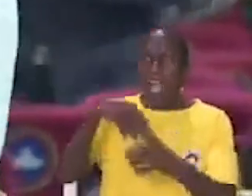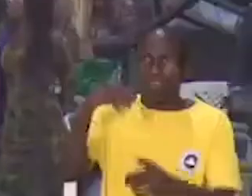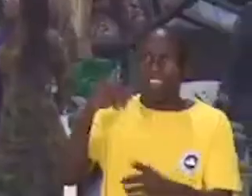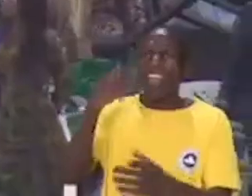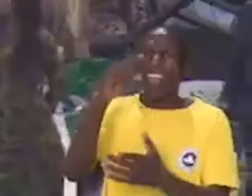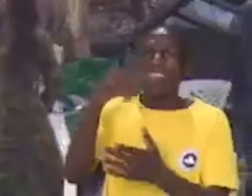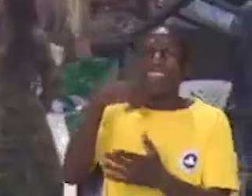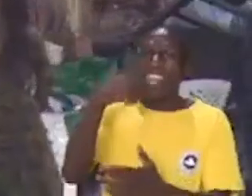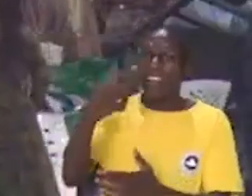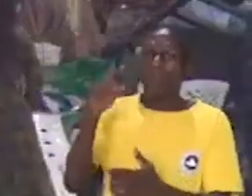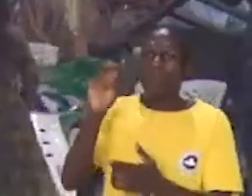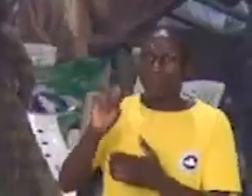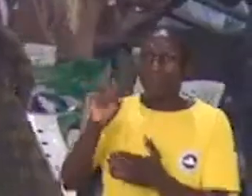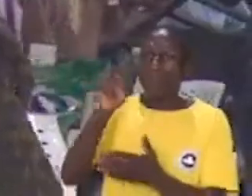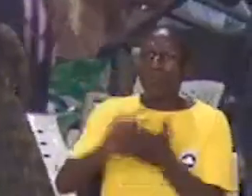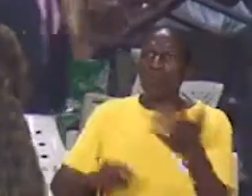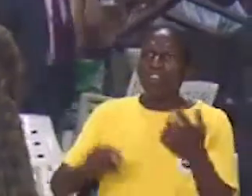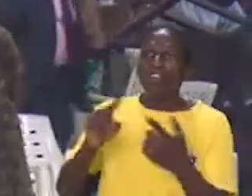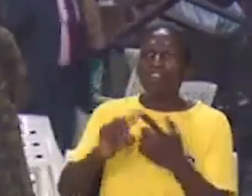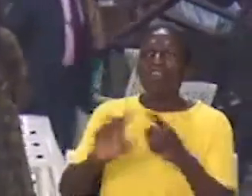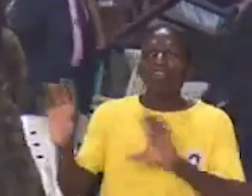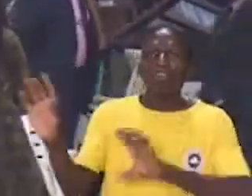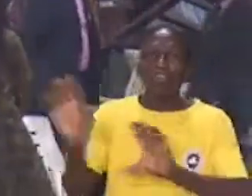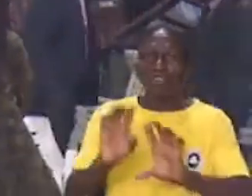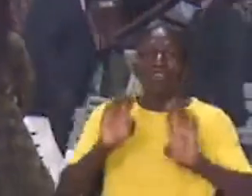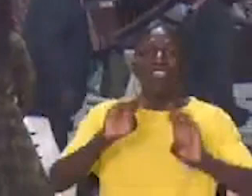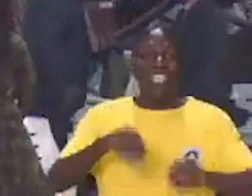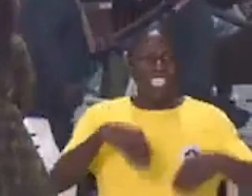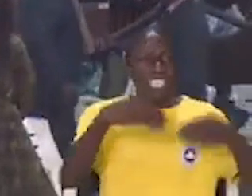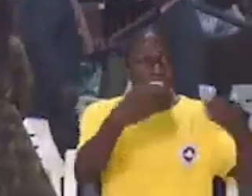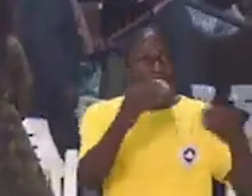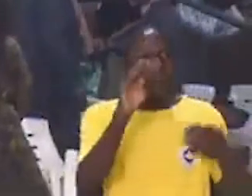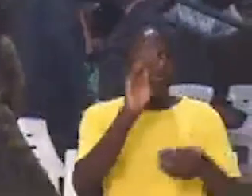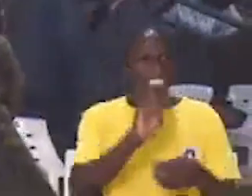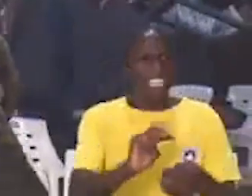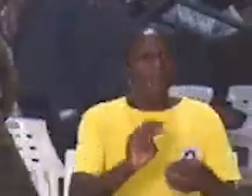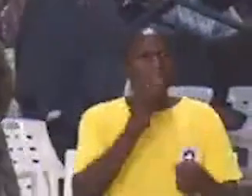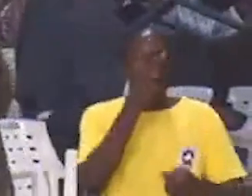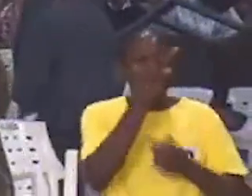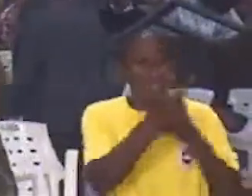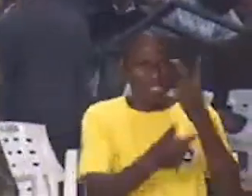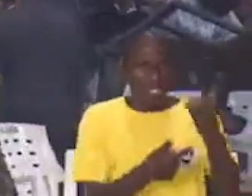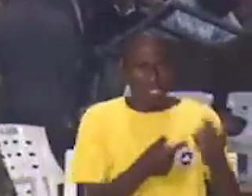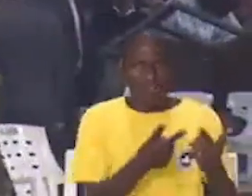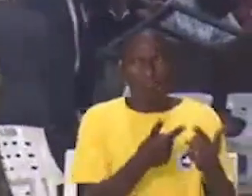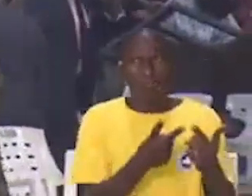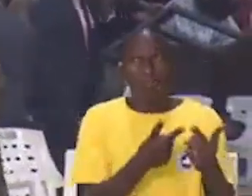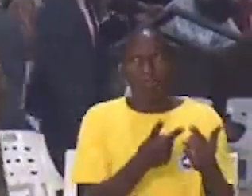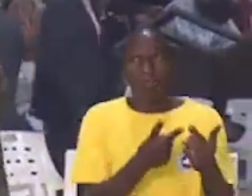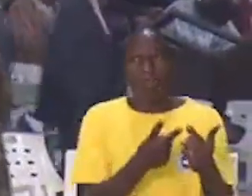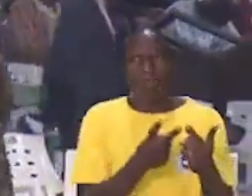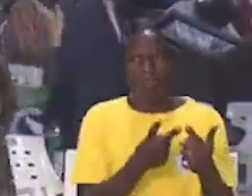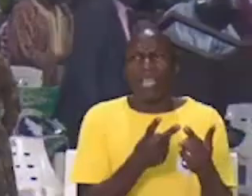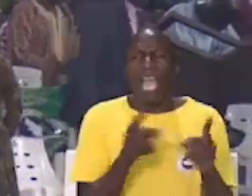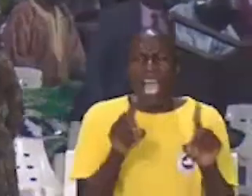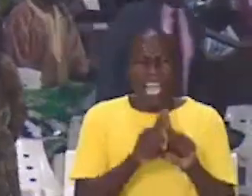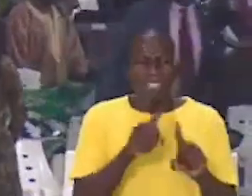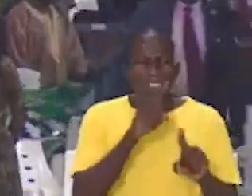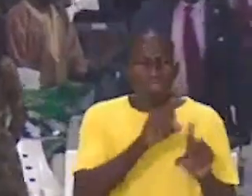do. Give them visions, 14-year visions, as you gave to